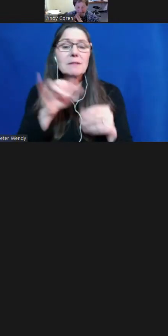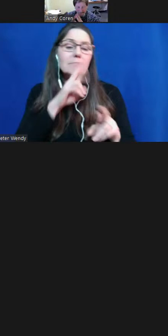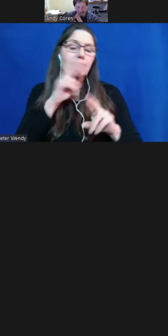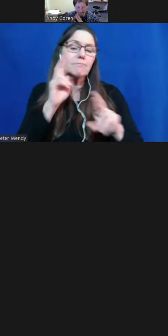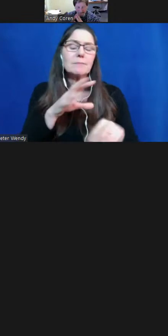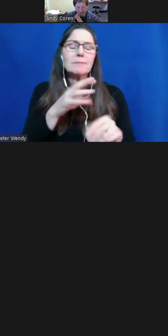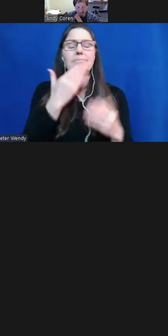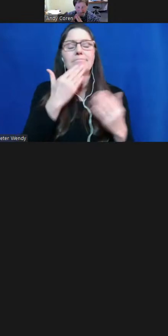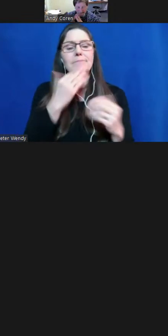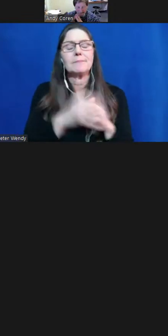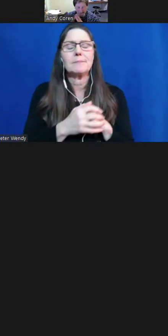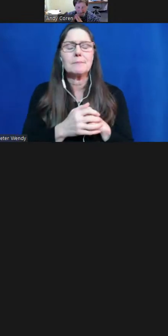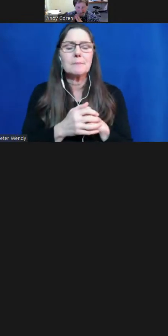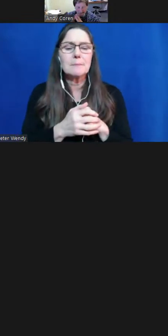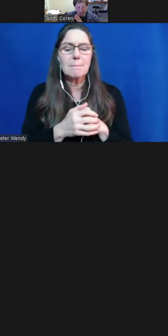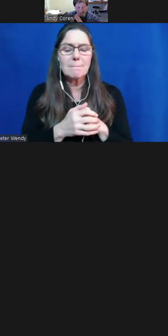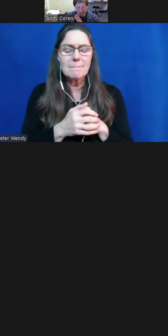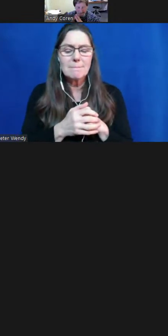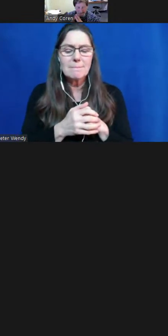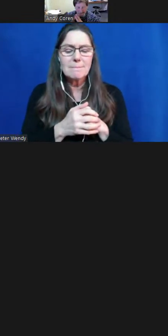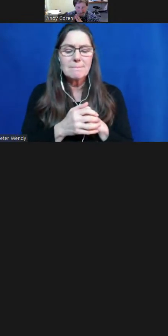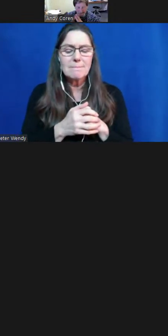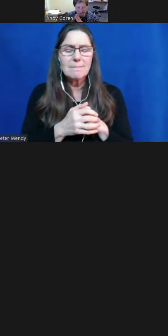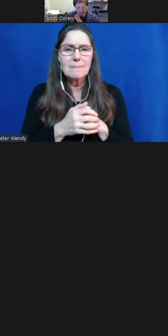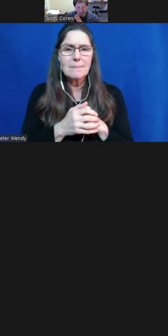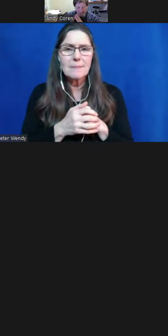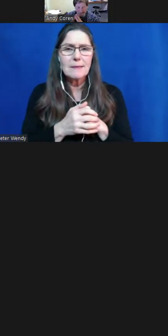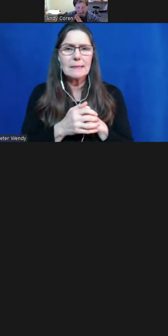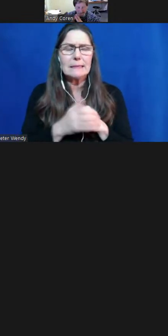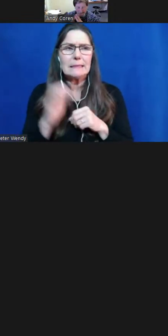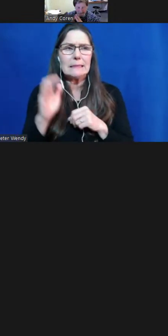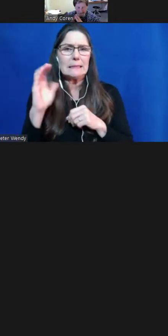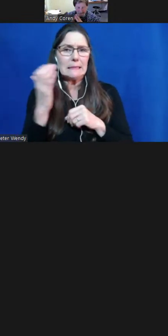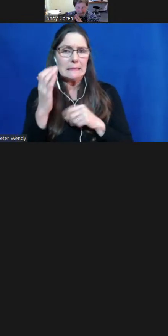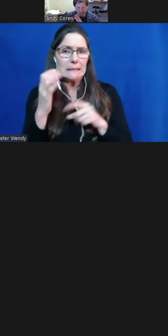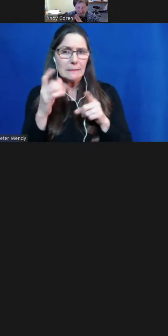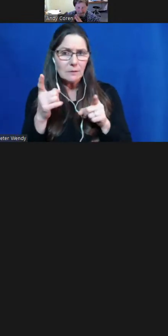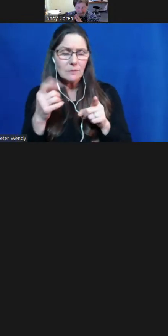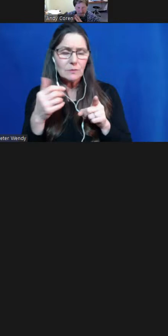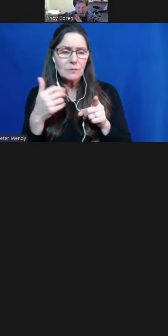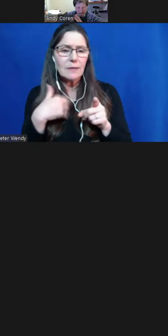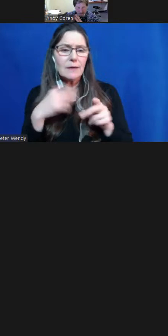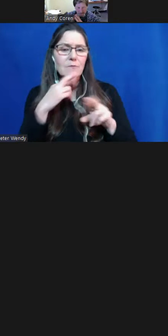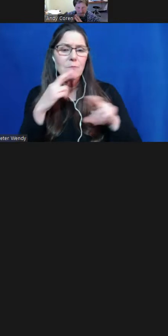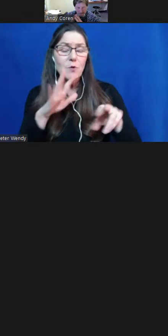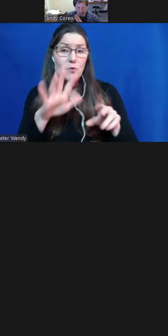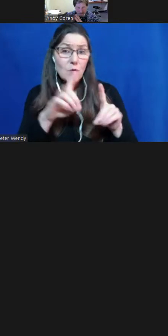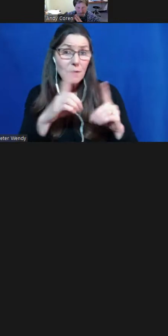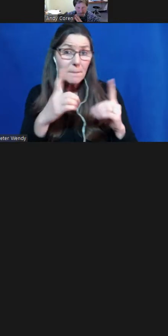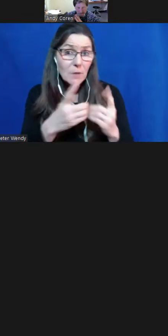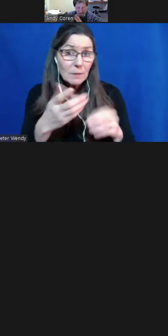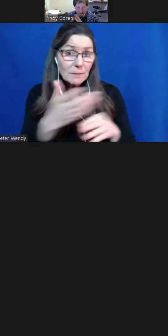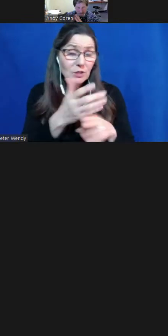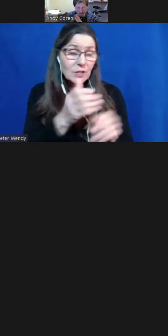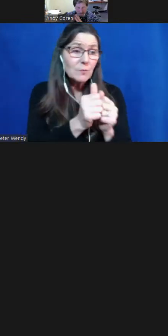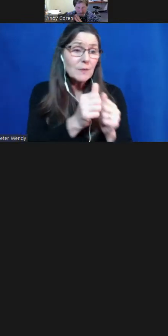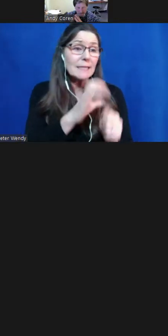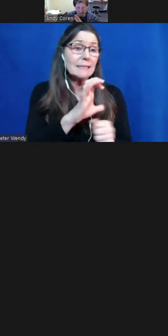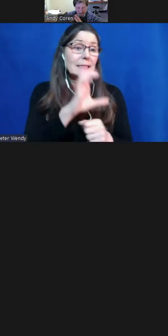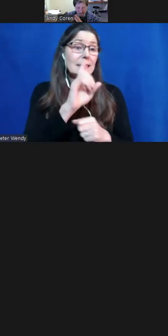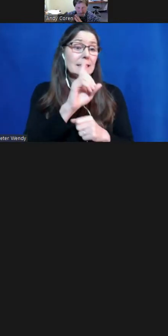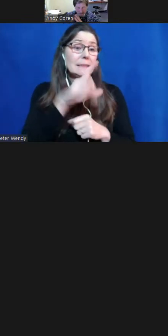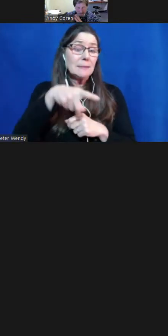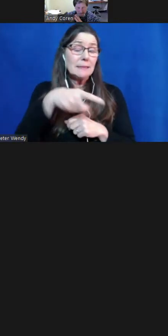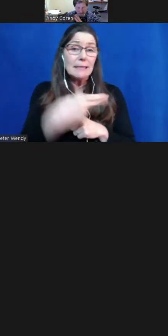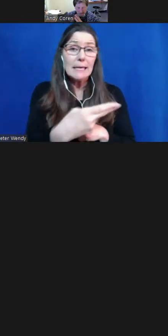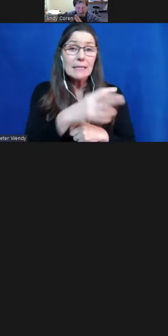it, is there, it seems like you have made a report that your department has shared with CDPH, and then there's